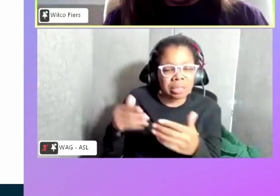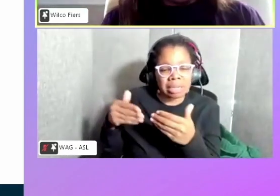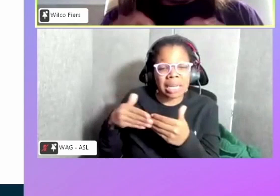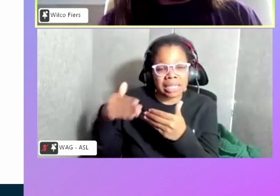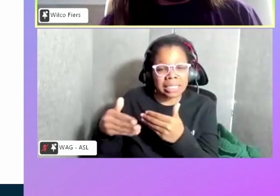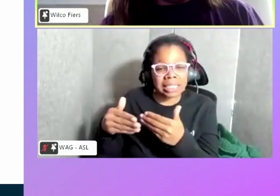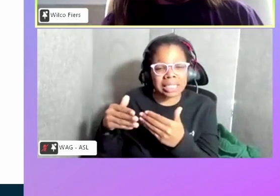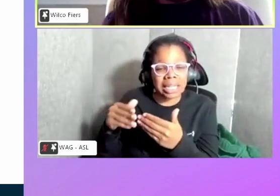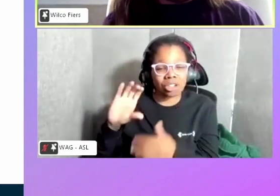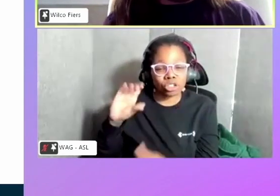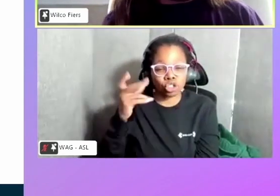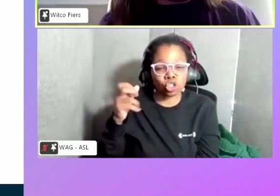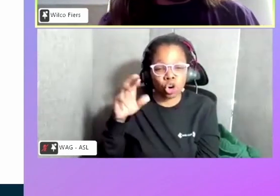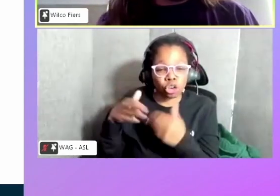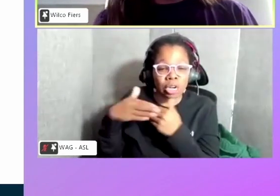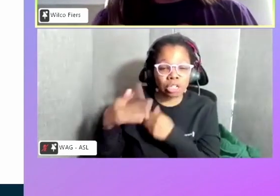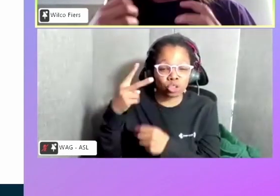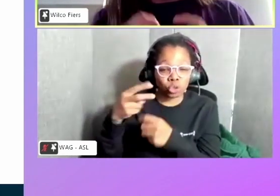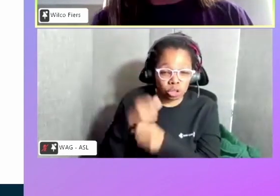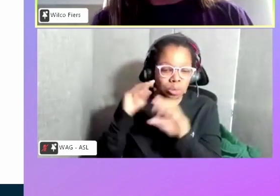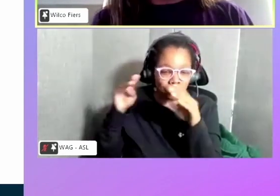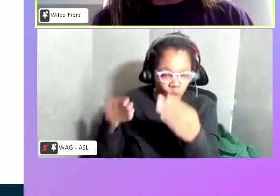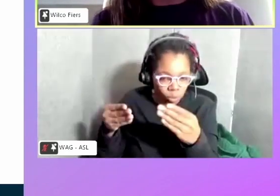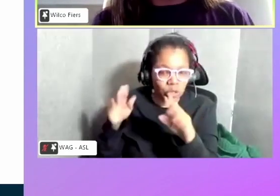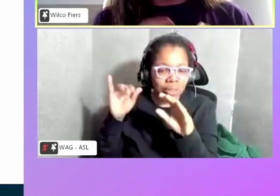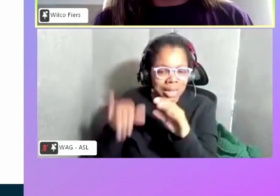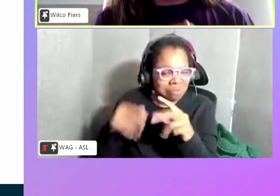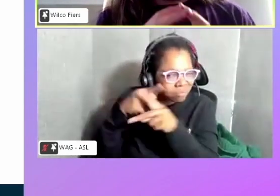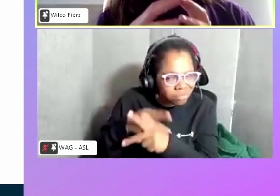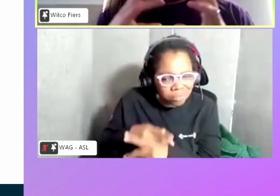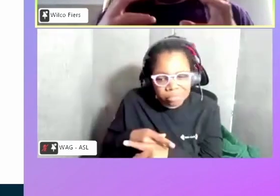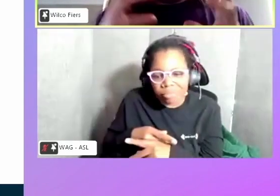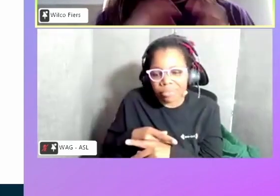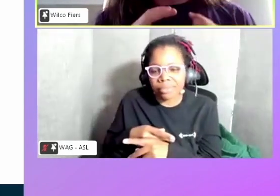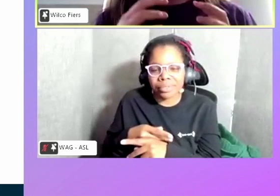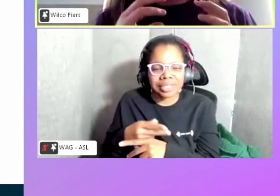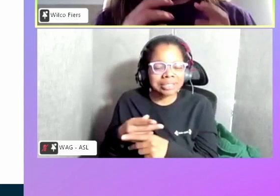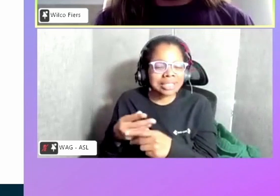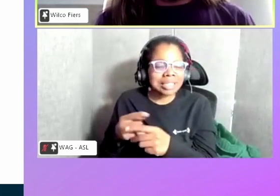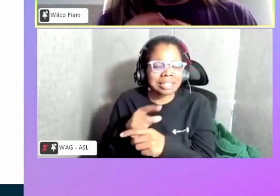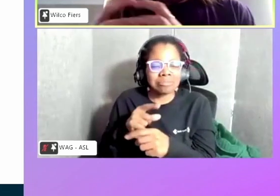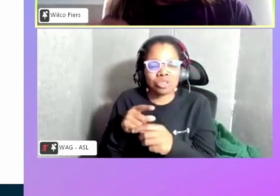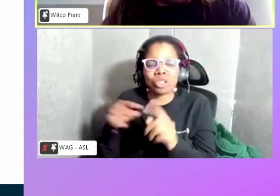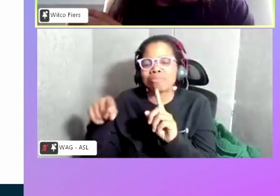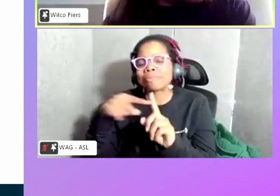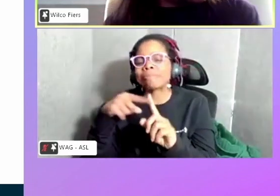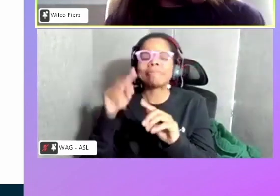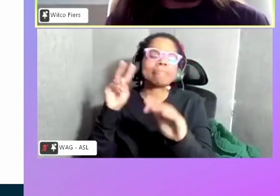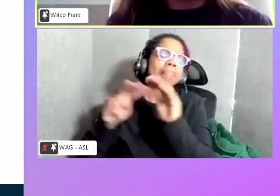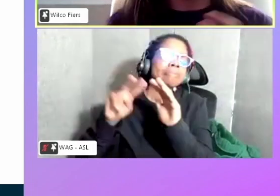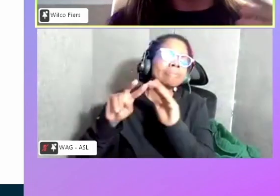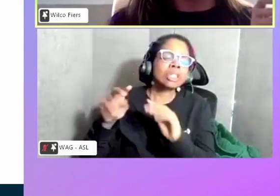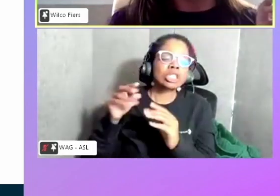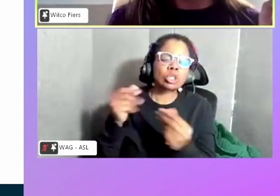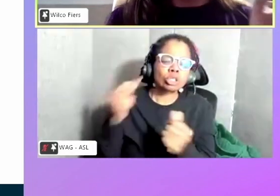charter, these next 2 years are going to be focused on figuring out some promising solutions to these